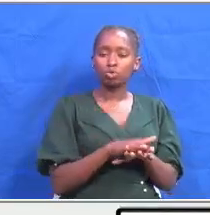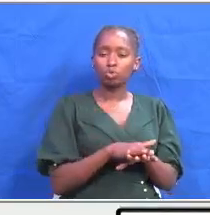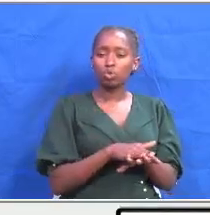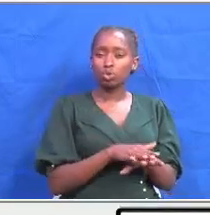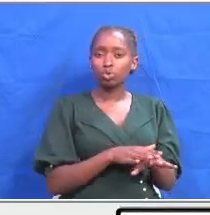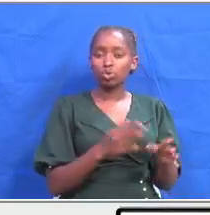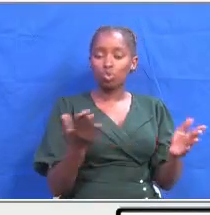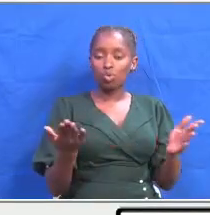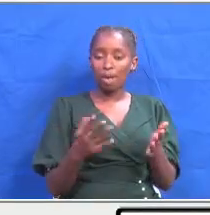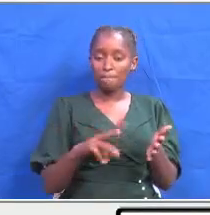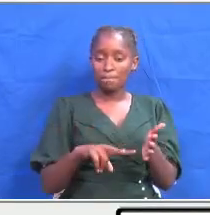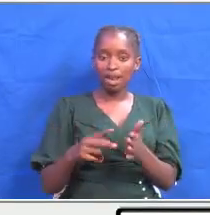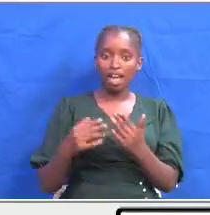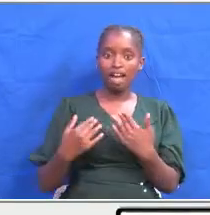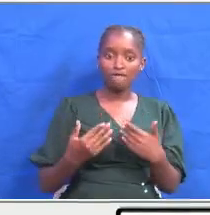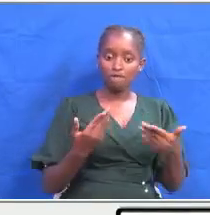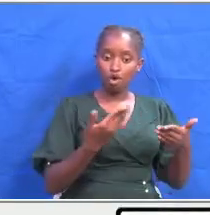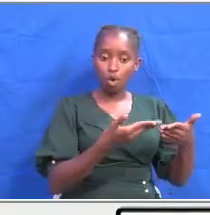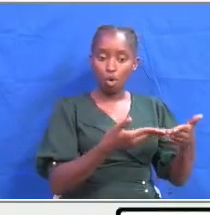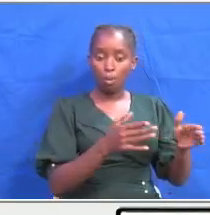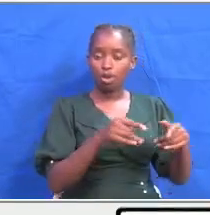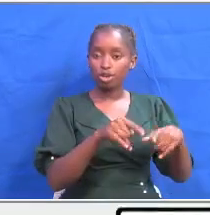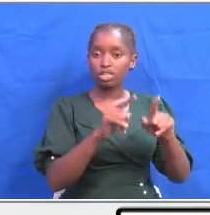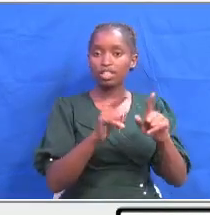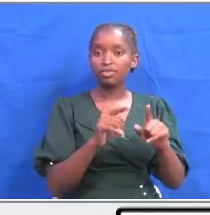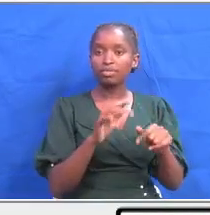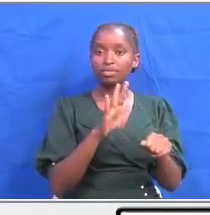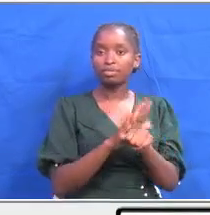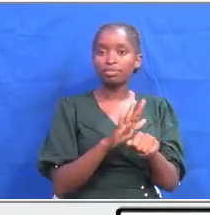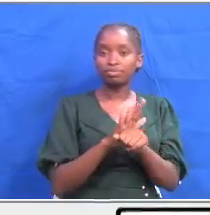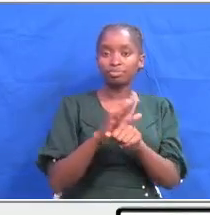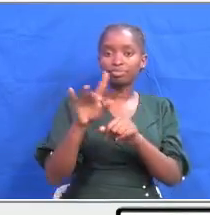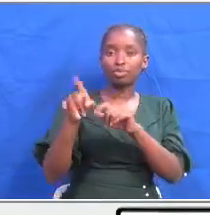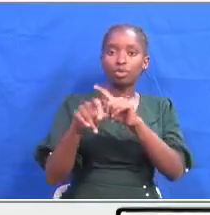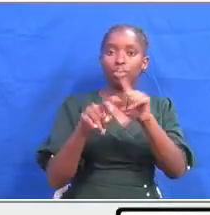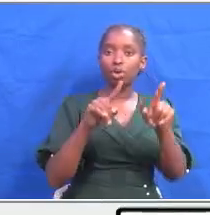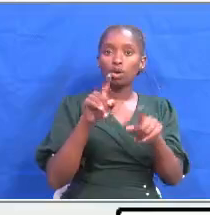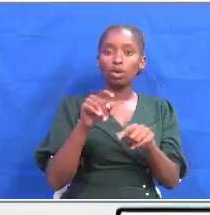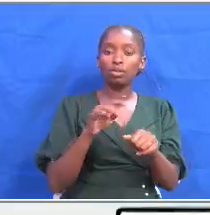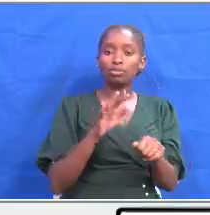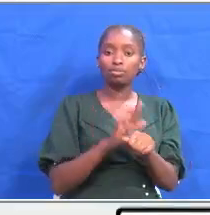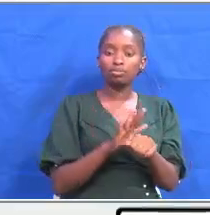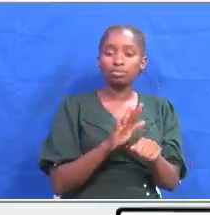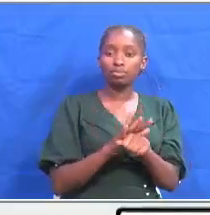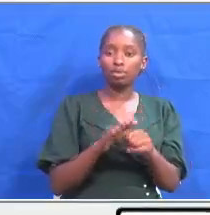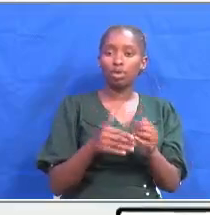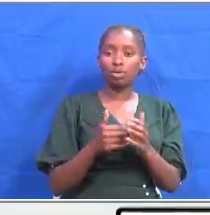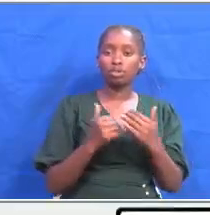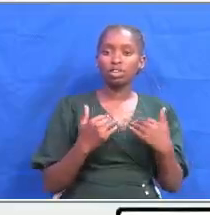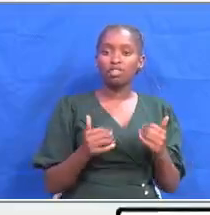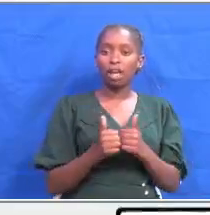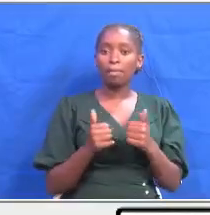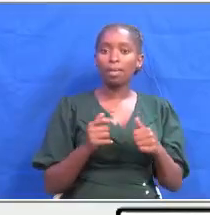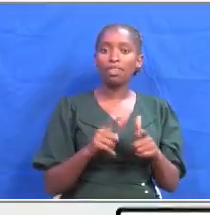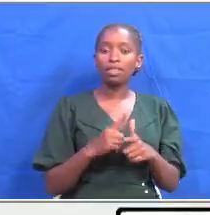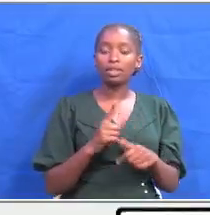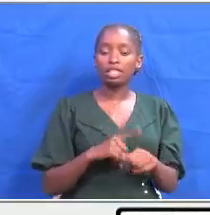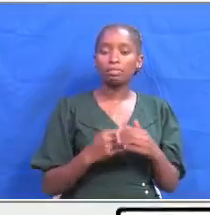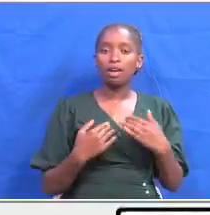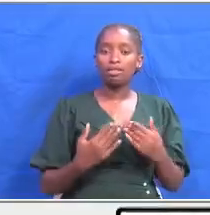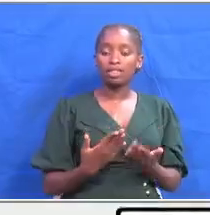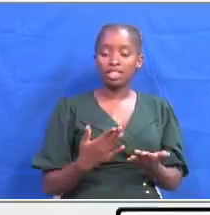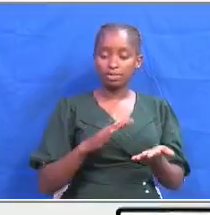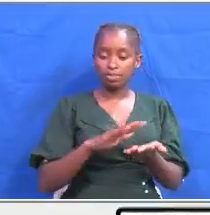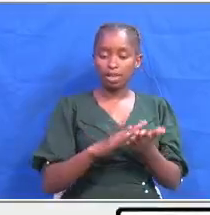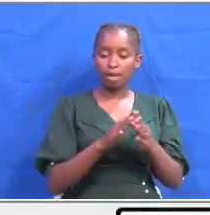up yourself to so many questions, so many innuendos, and the time frame being small, and again to my